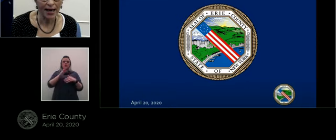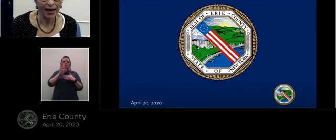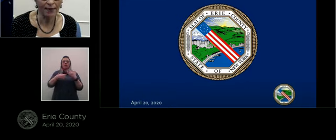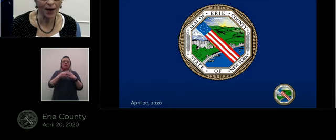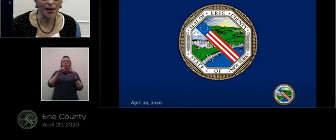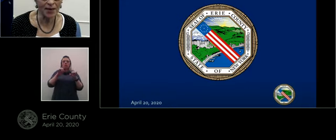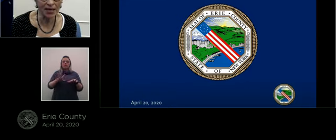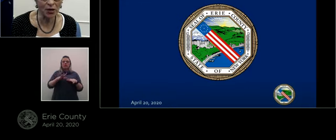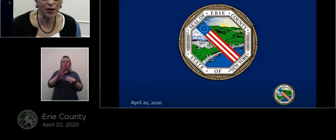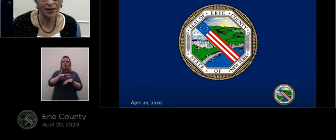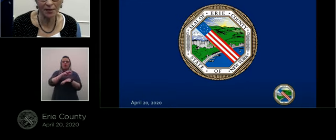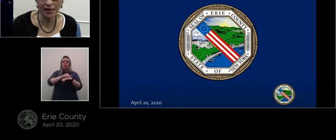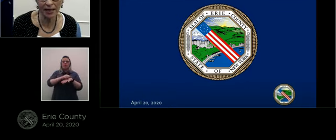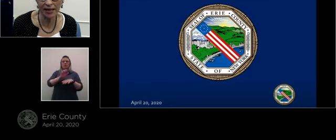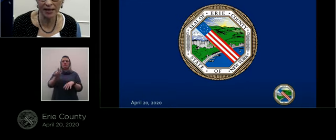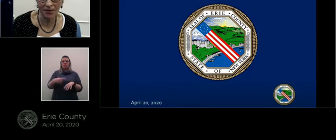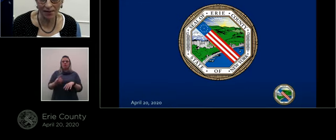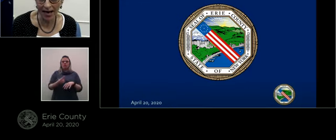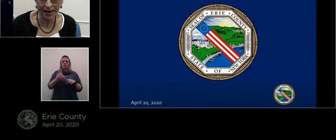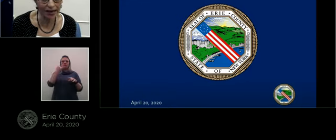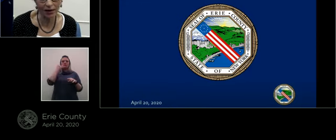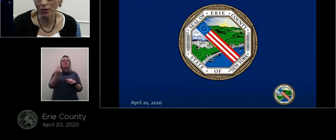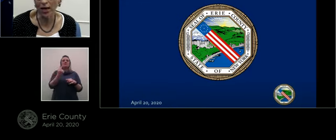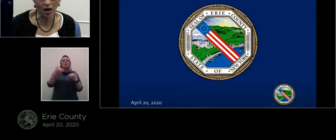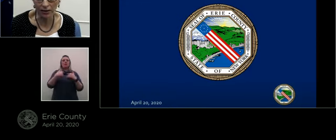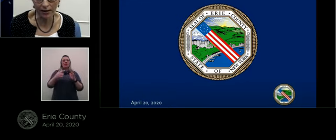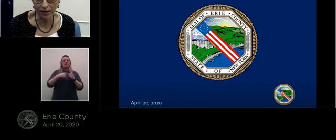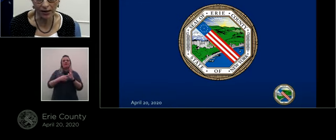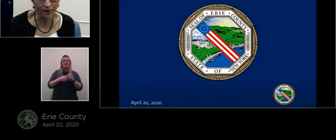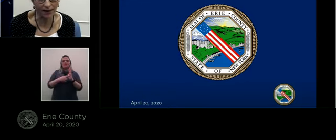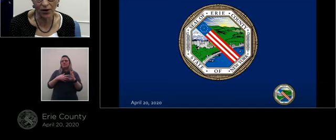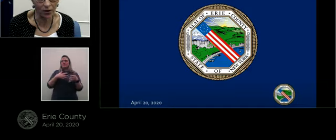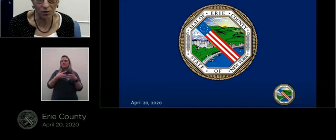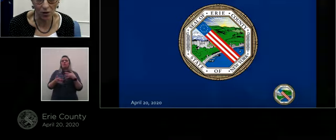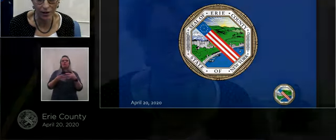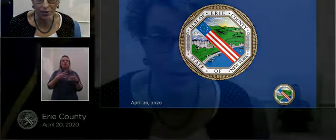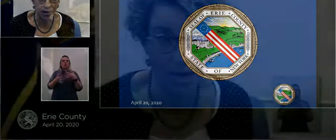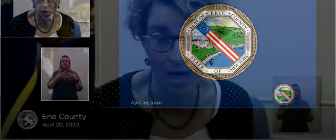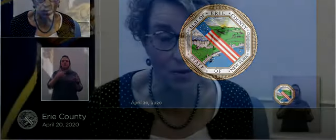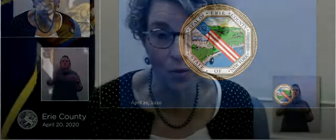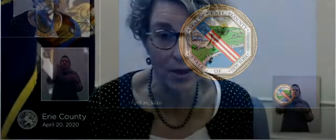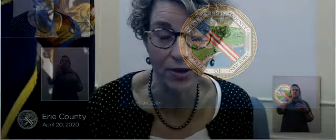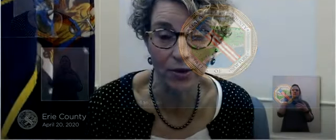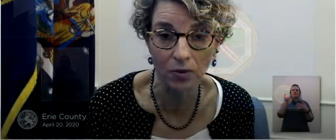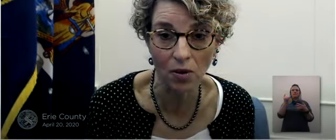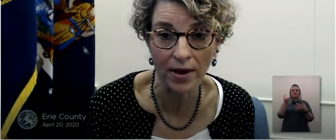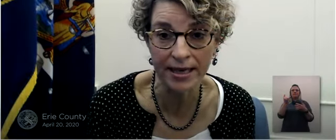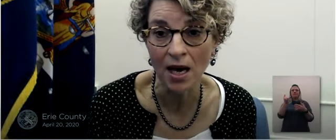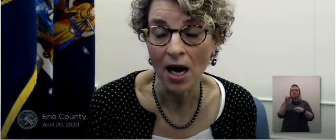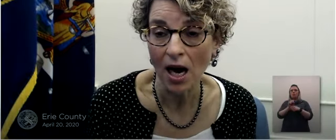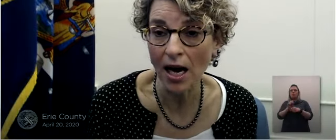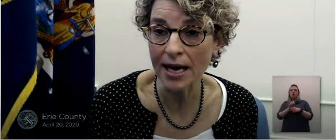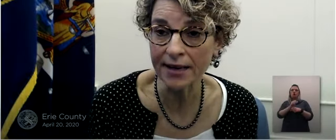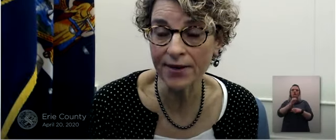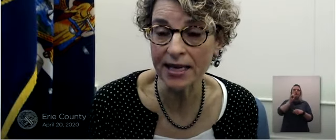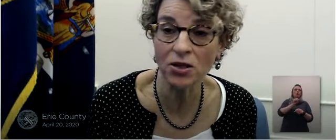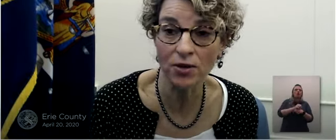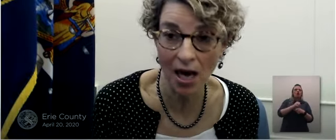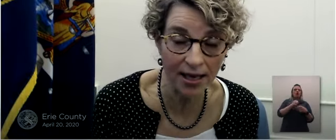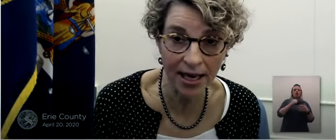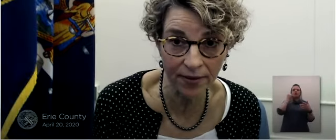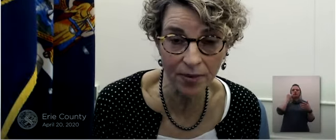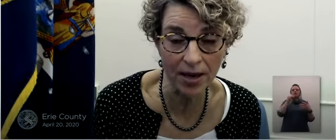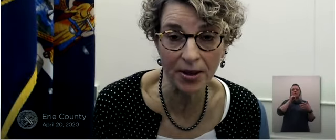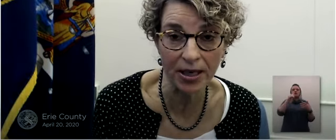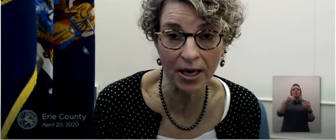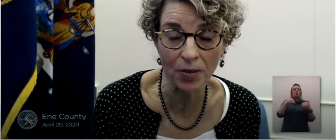only. If somebody is symptomatic, regardless of if they're employed or not or where they're employed, if they do